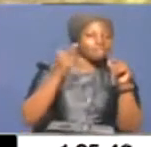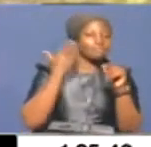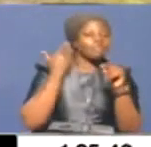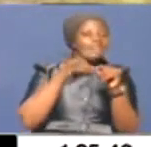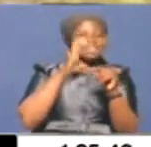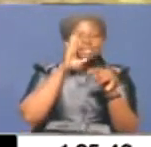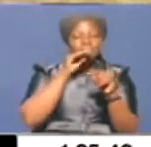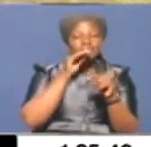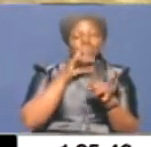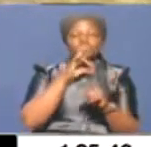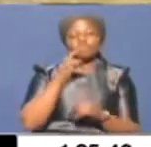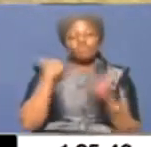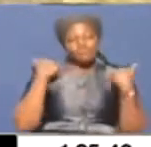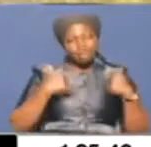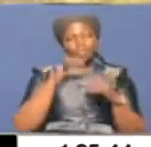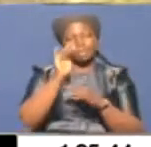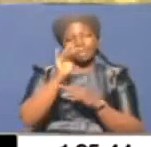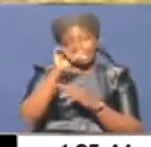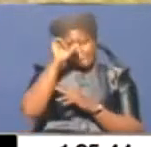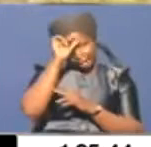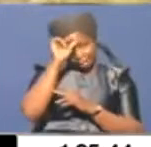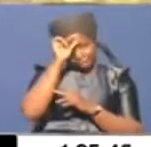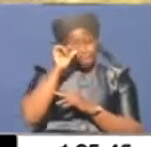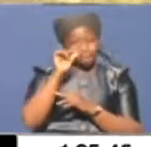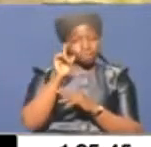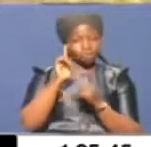kuomba serikali wachukulie